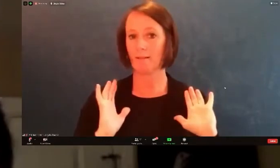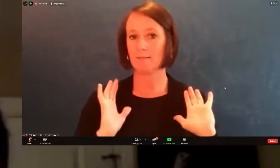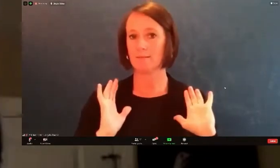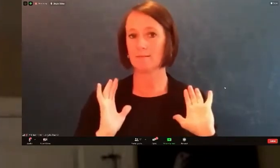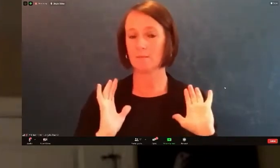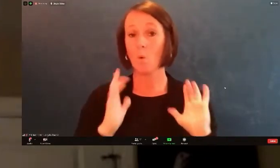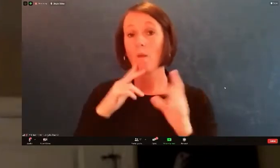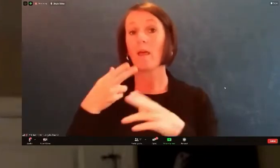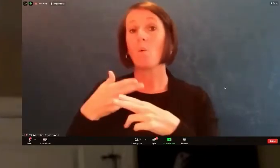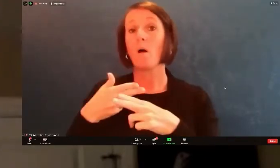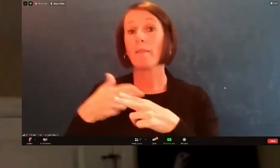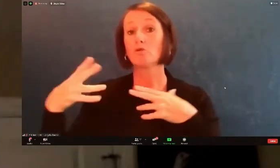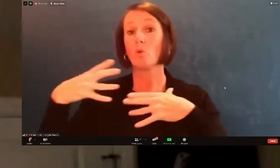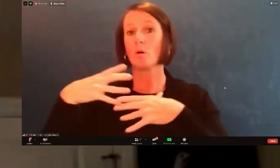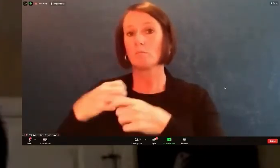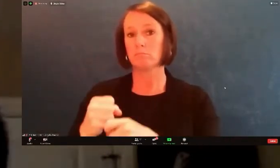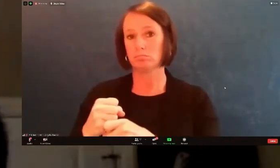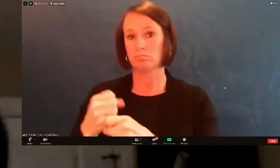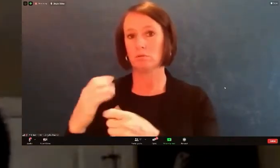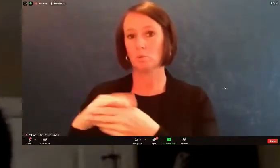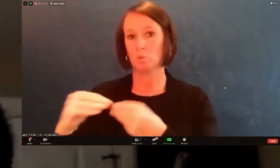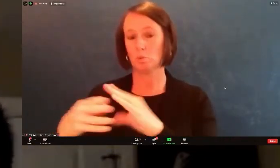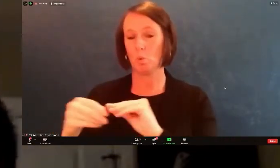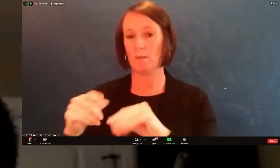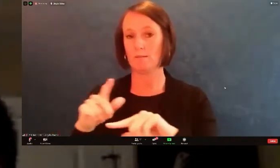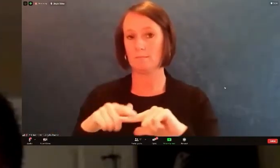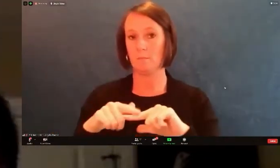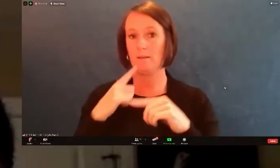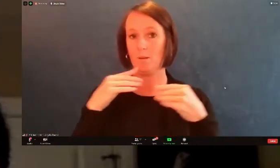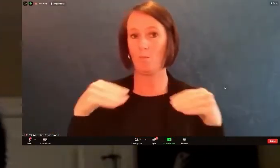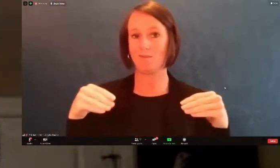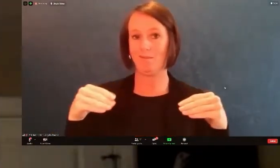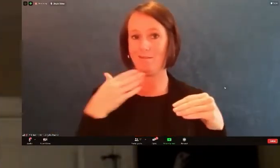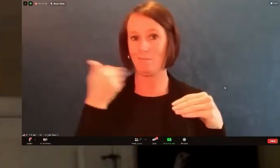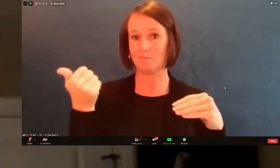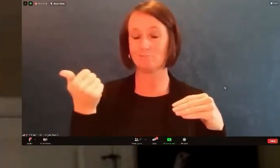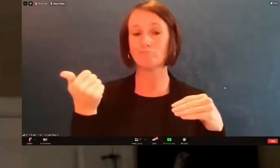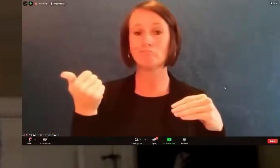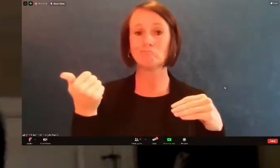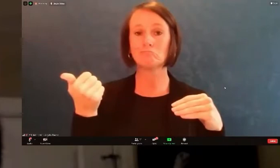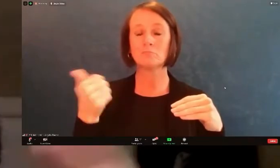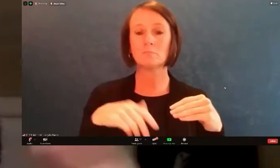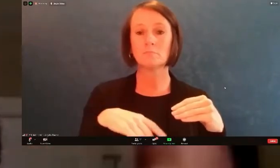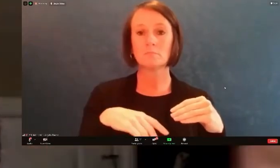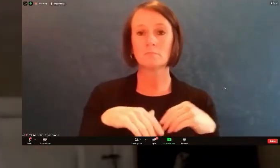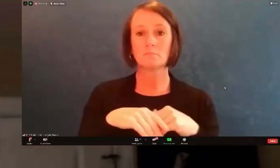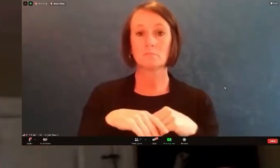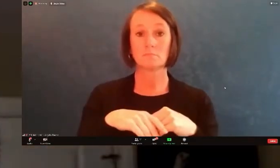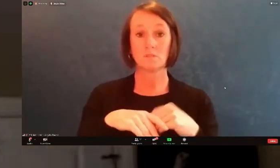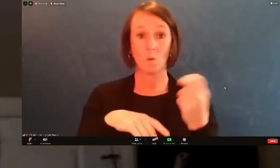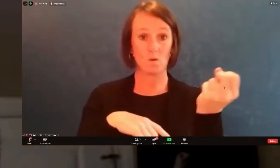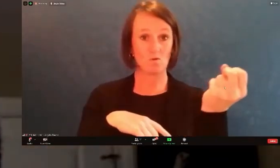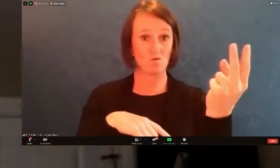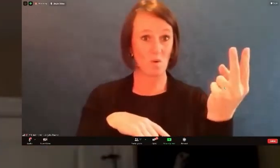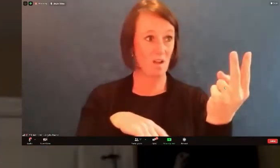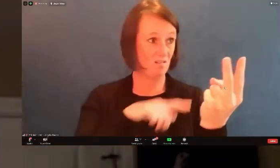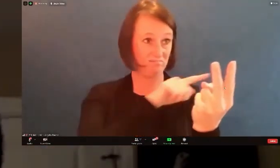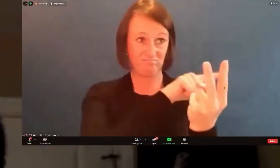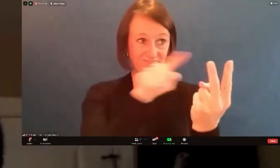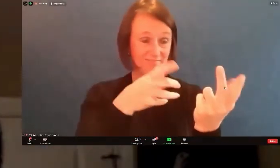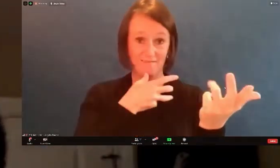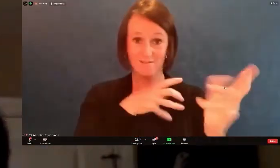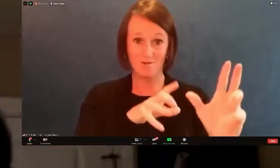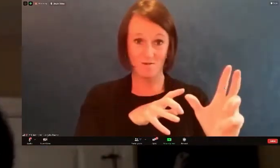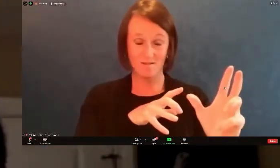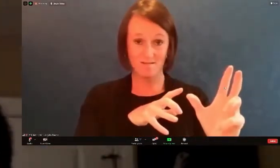short story collection. It depends on what's selling best. Mhm. So if none of my 12 want what I have that's